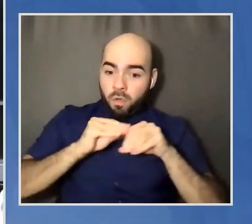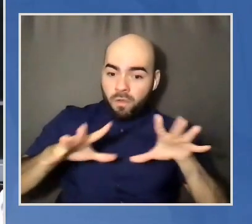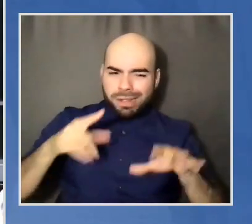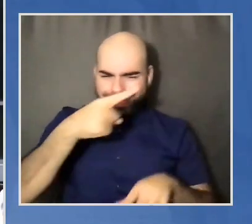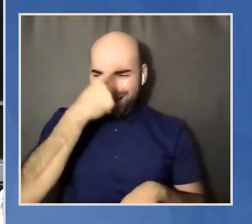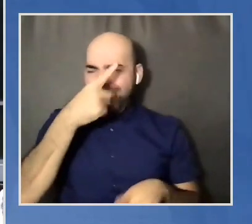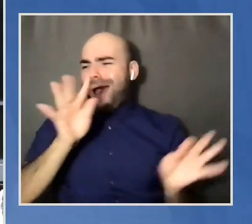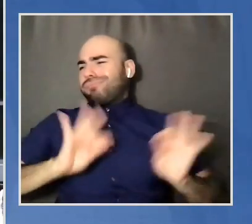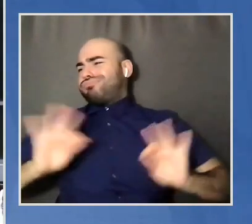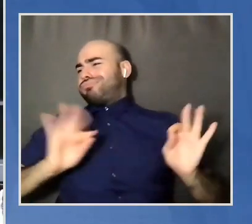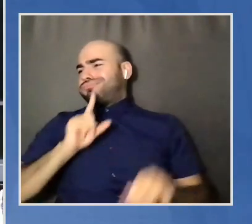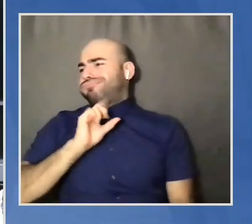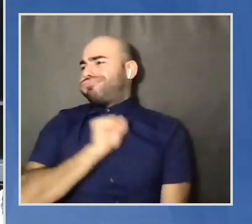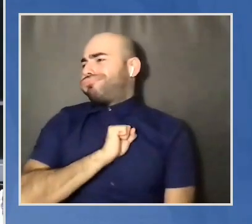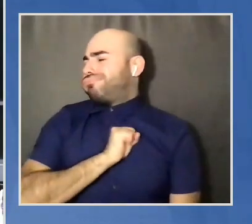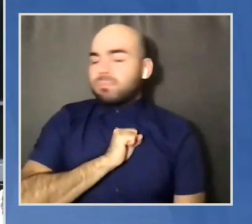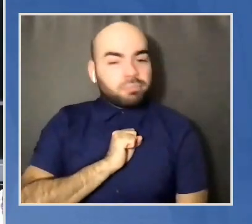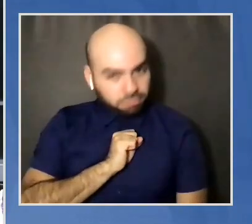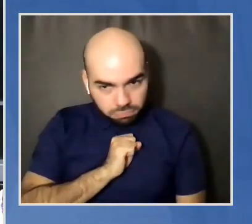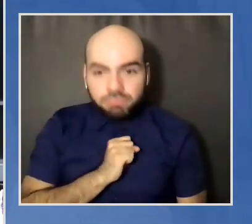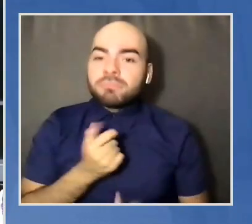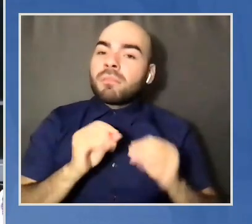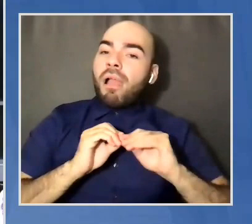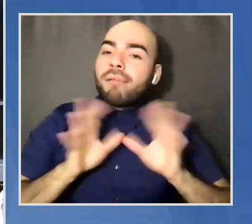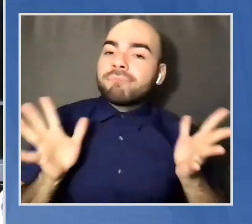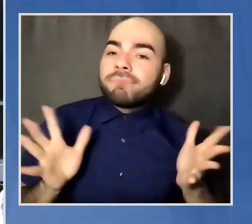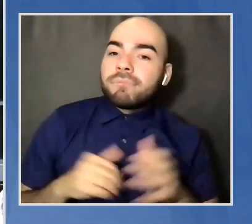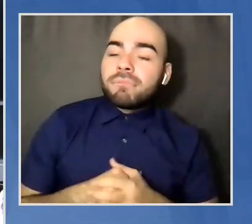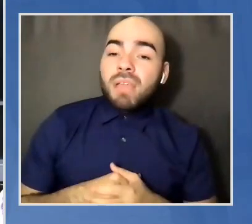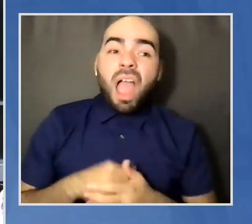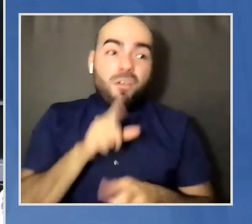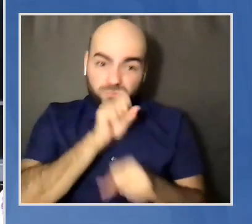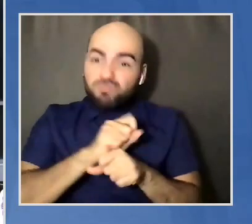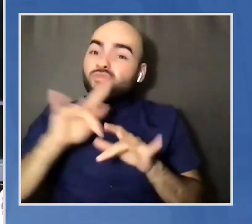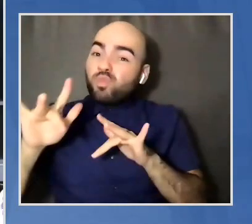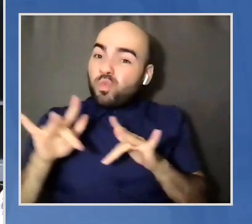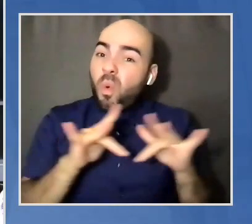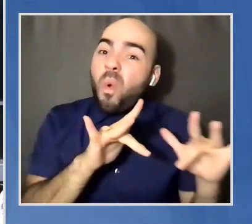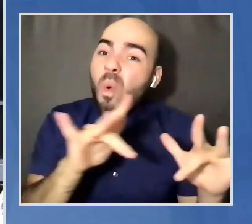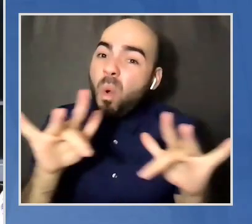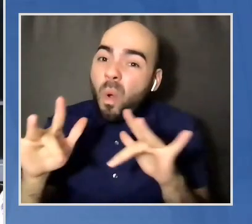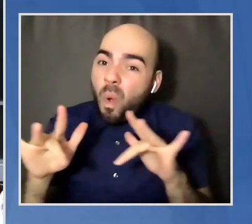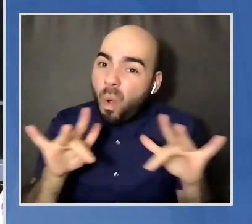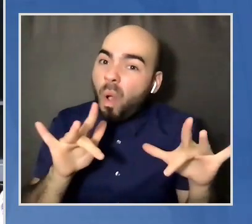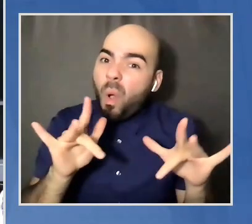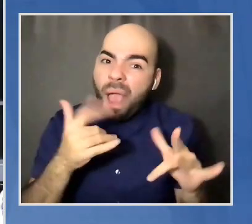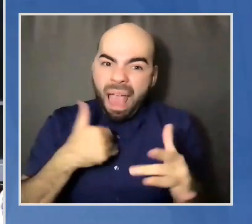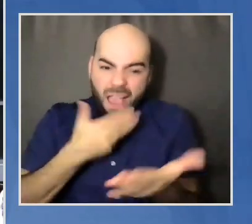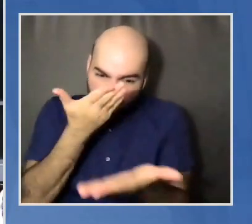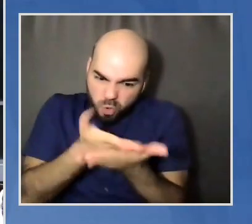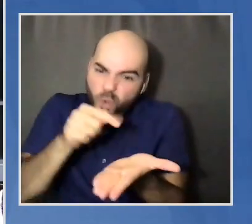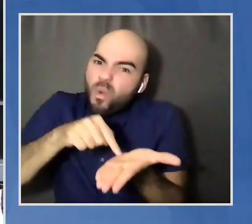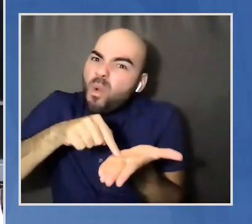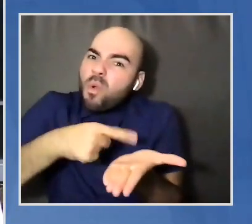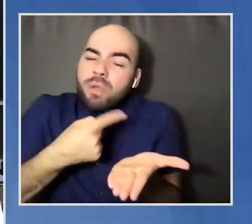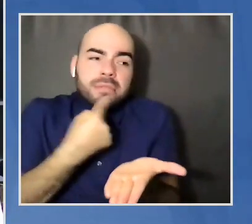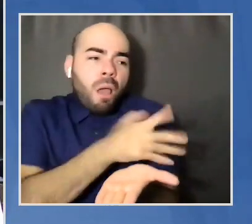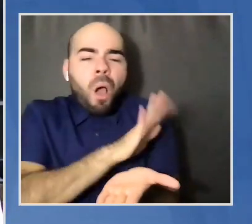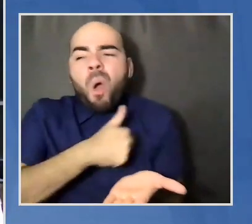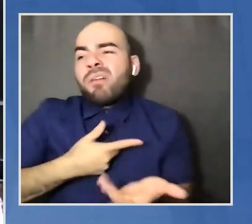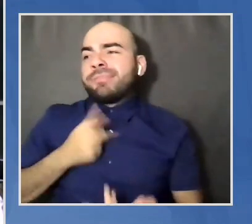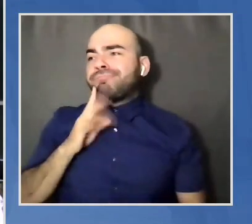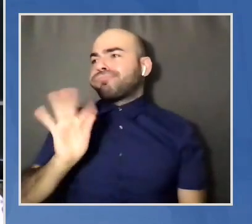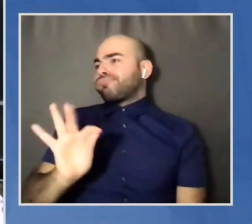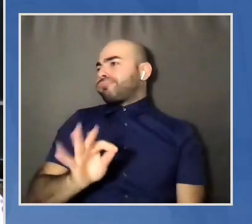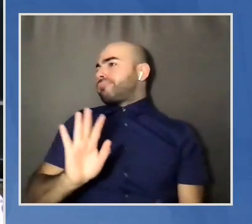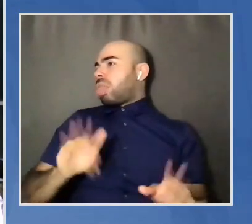virus seriously. And by his own recorded admission, he played it down even when he knew how deadly it was,